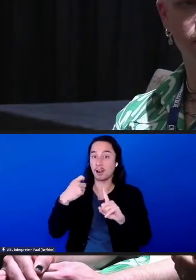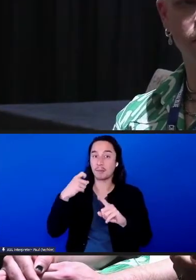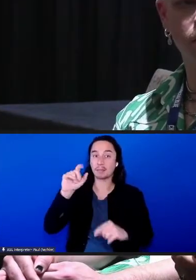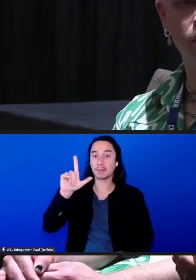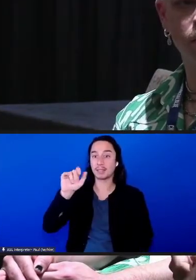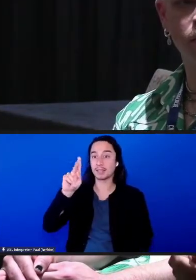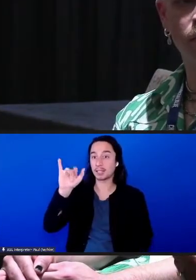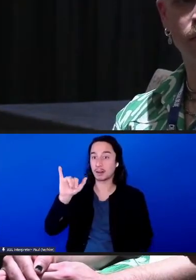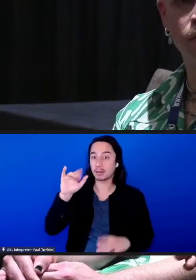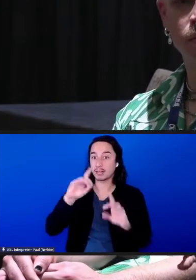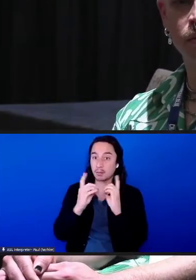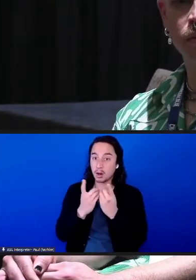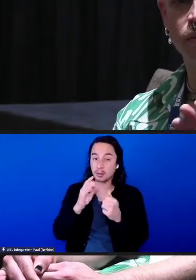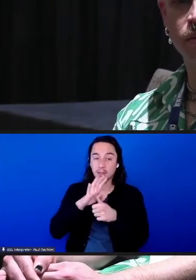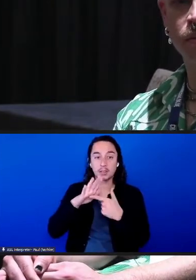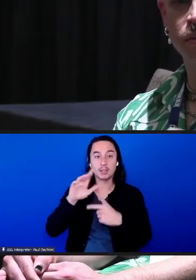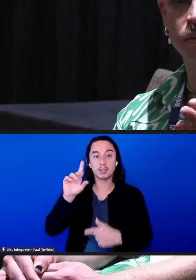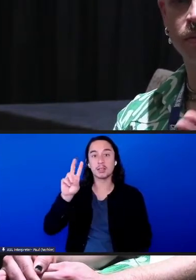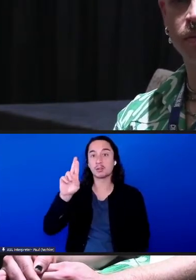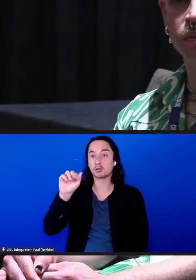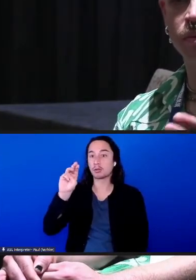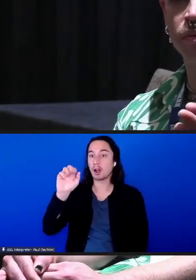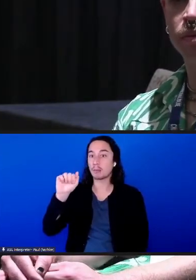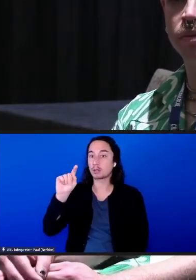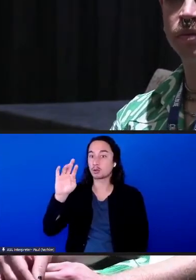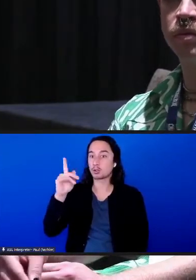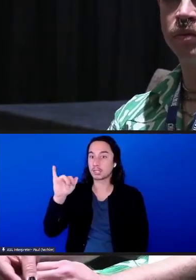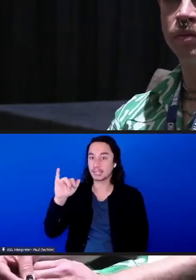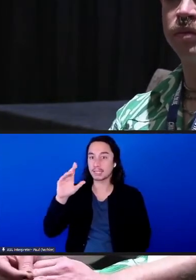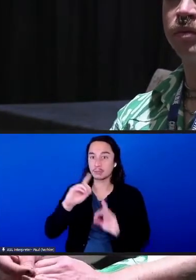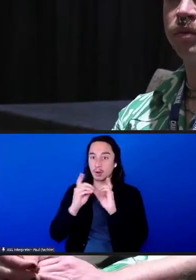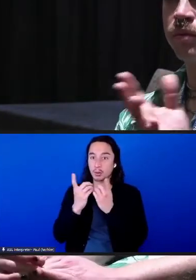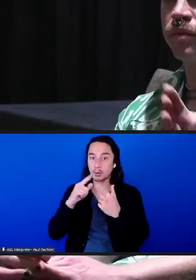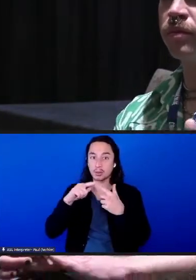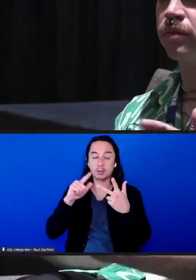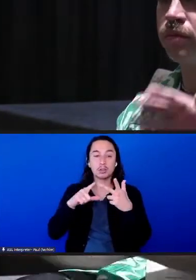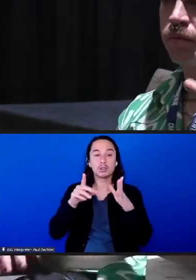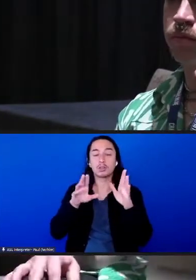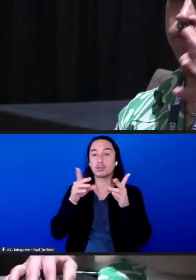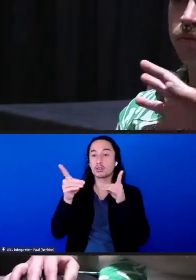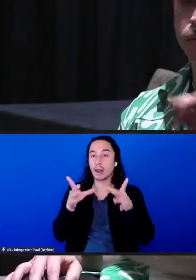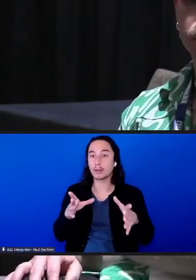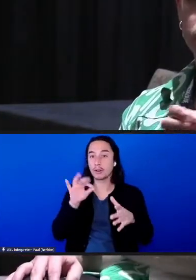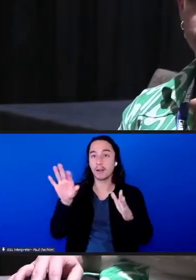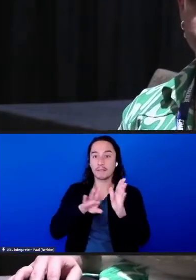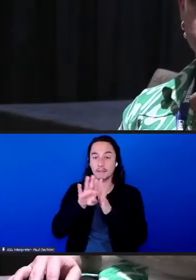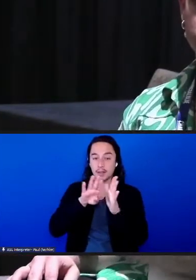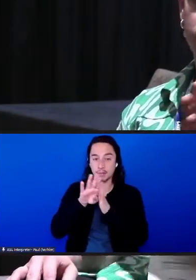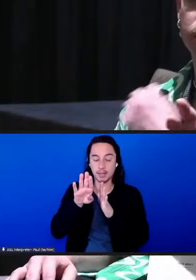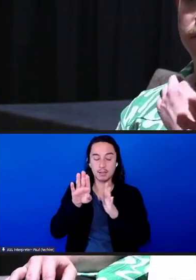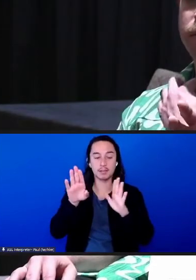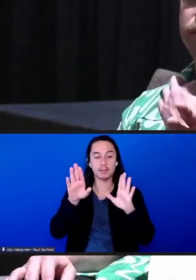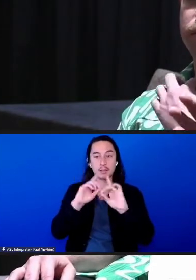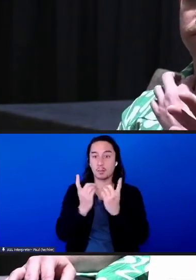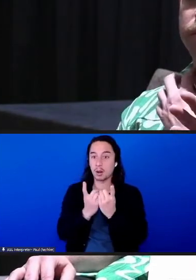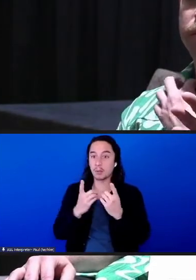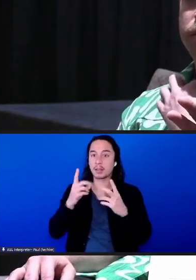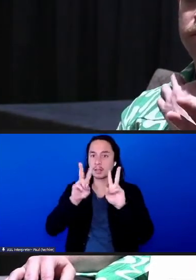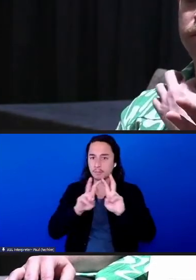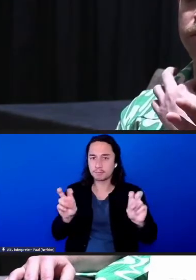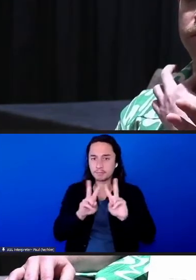the dramaturgy departments, the director of development departments, really assessing how are we thinking